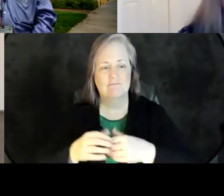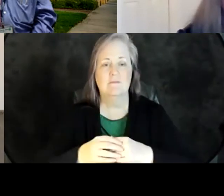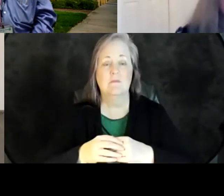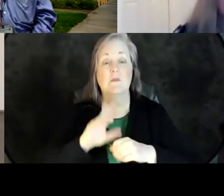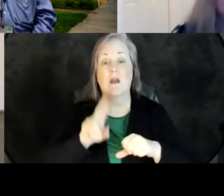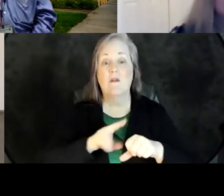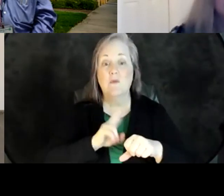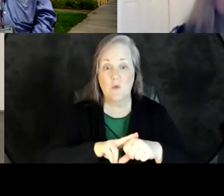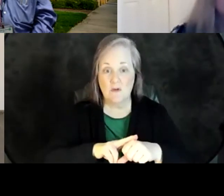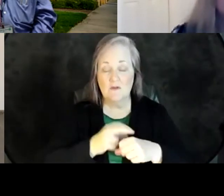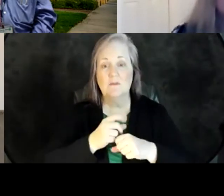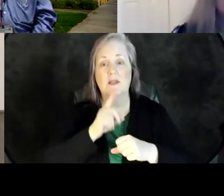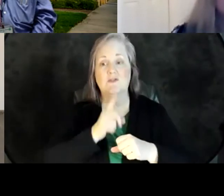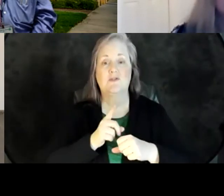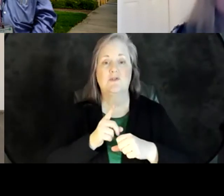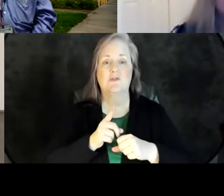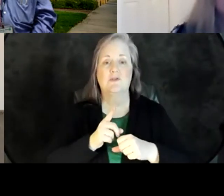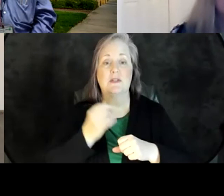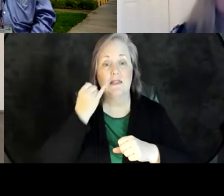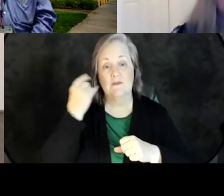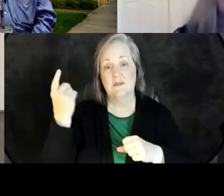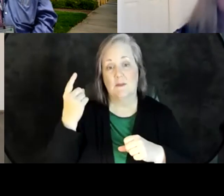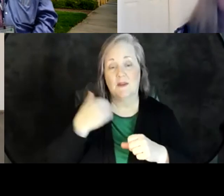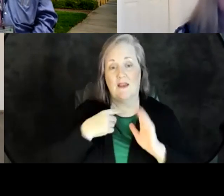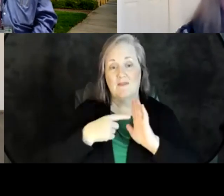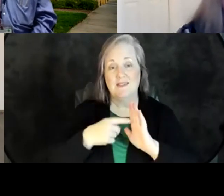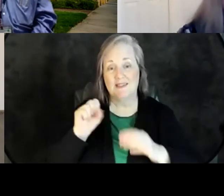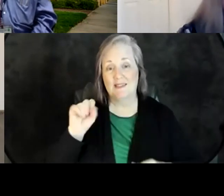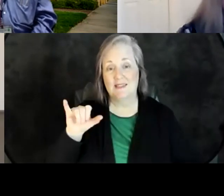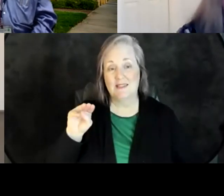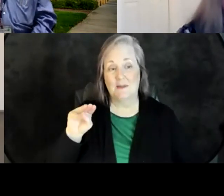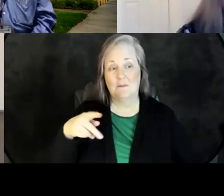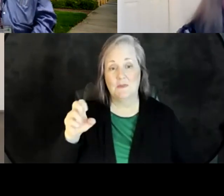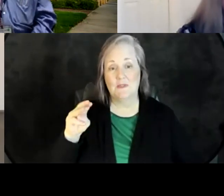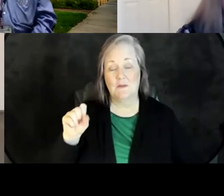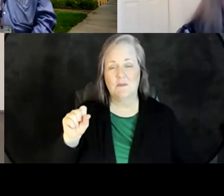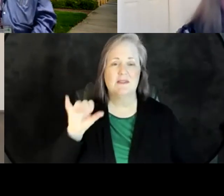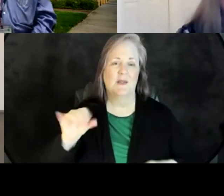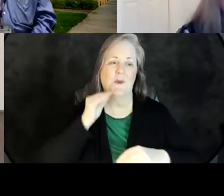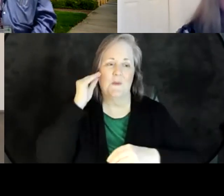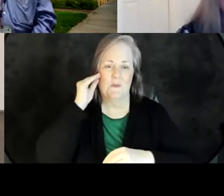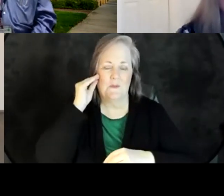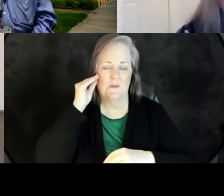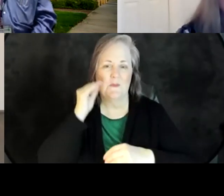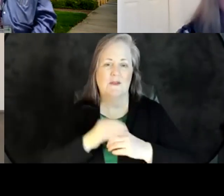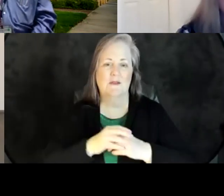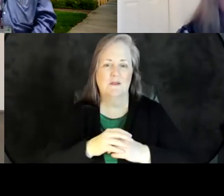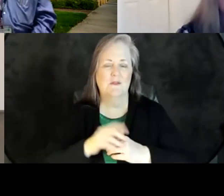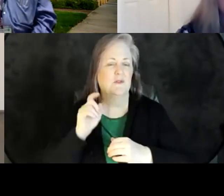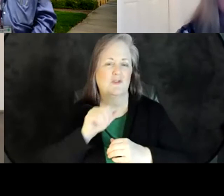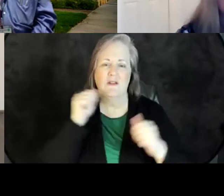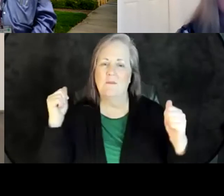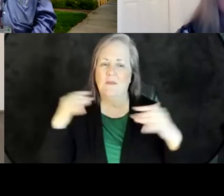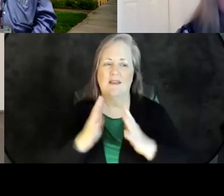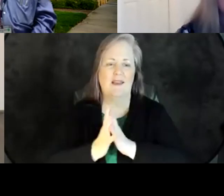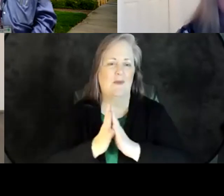also making sure that if somebody has symptoms that they need to stay home, they should not be gathering with